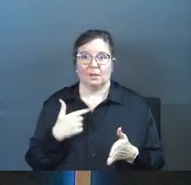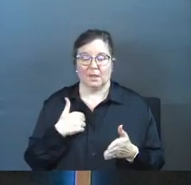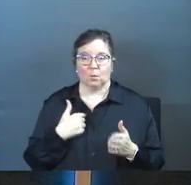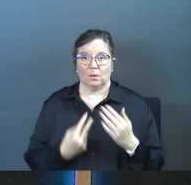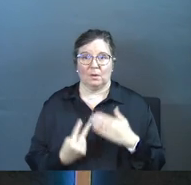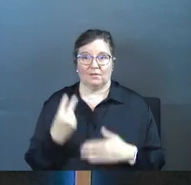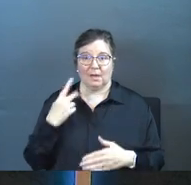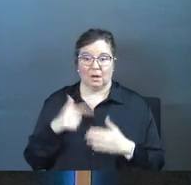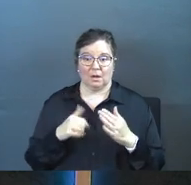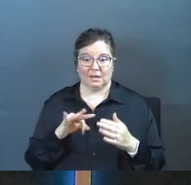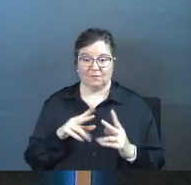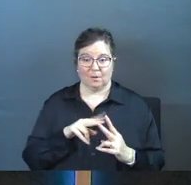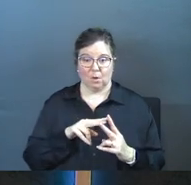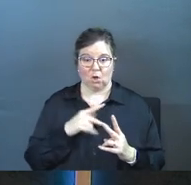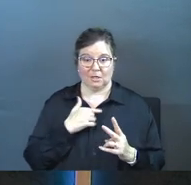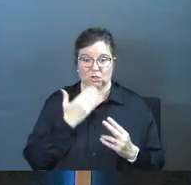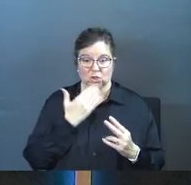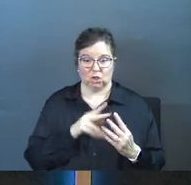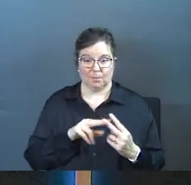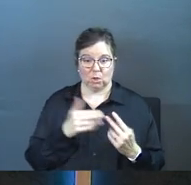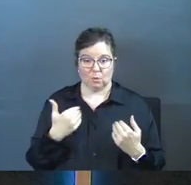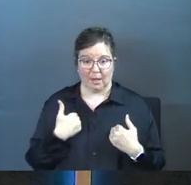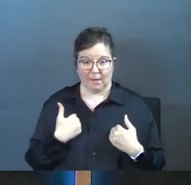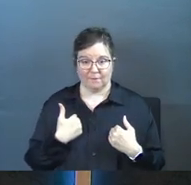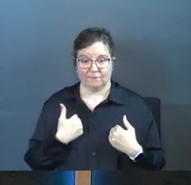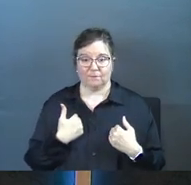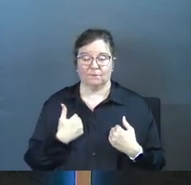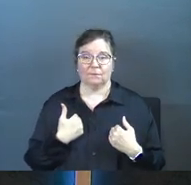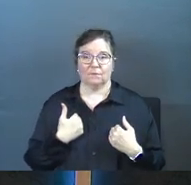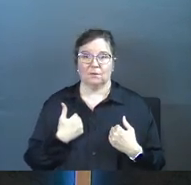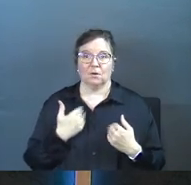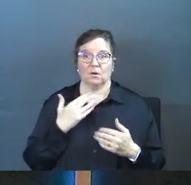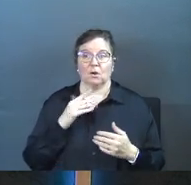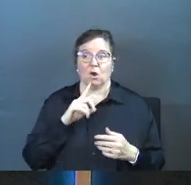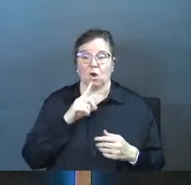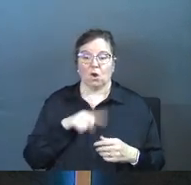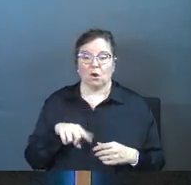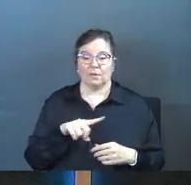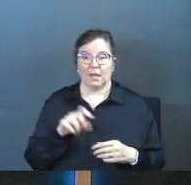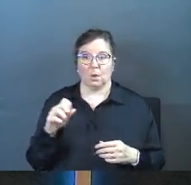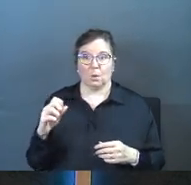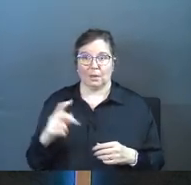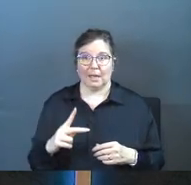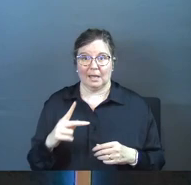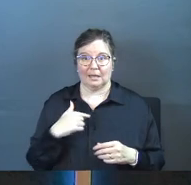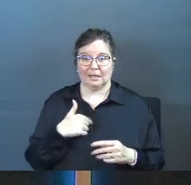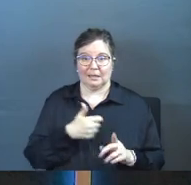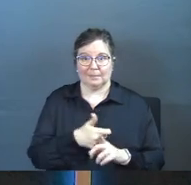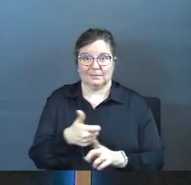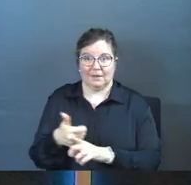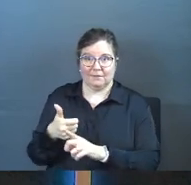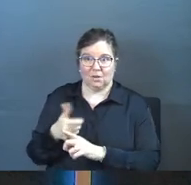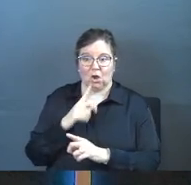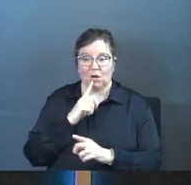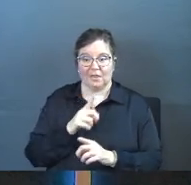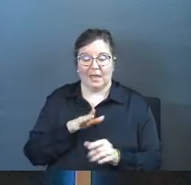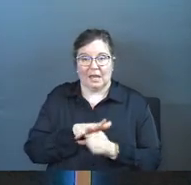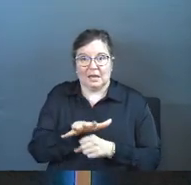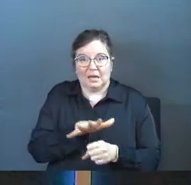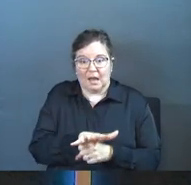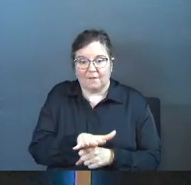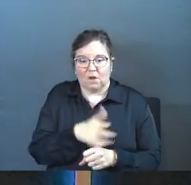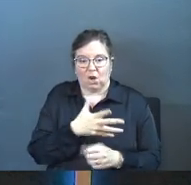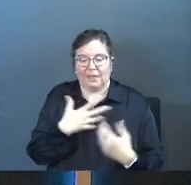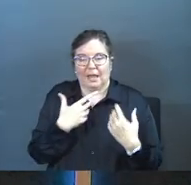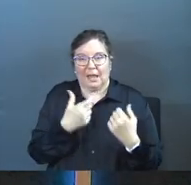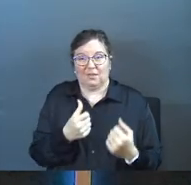we reflect on whether or not a partner is a good partner to have is, are they okay in and of themselves? Are they enough? Are